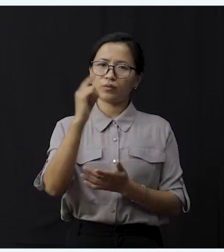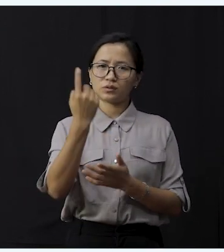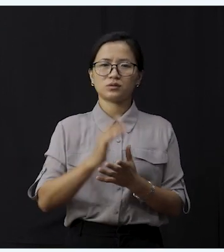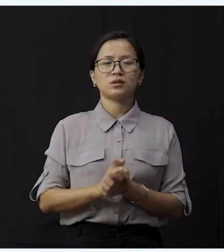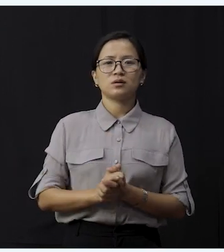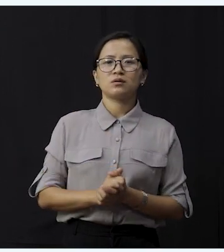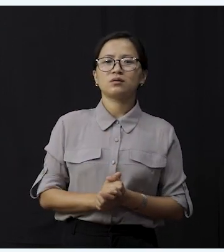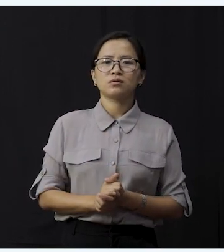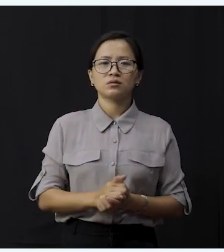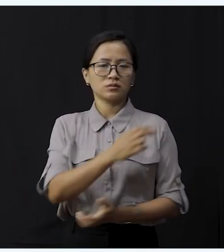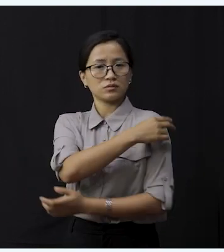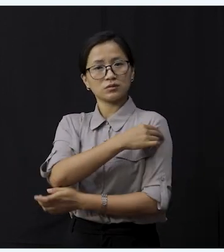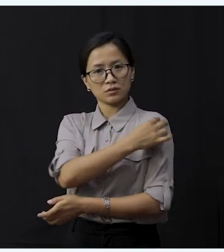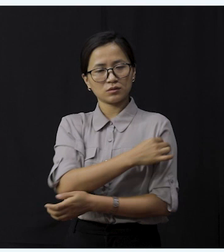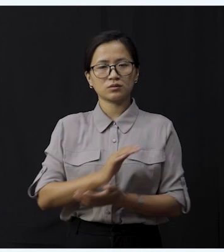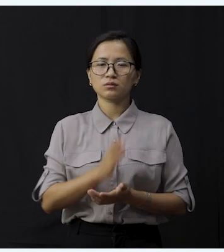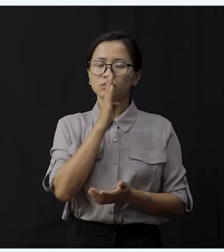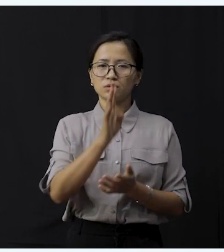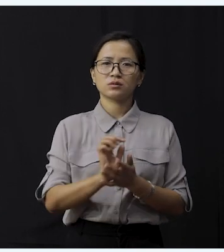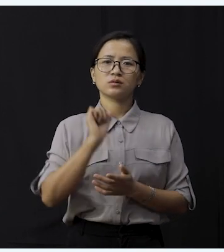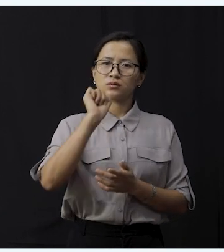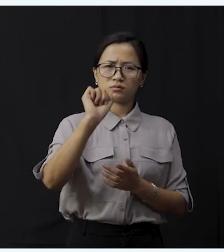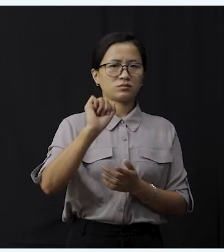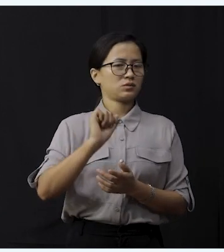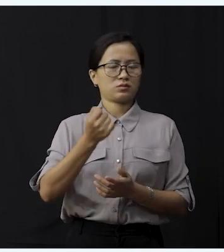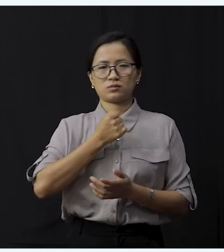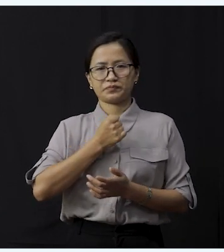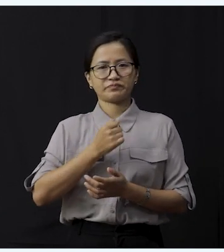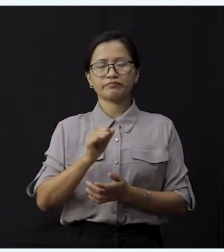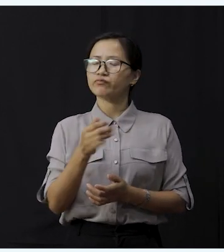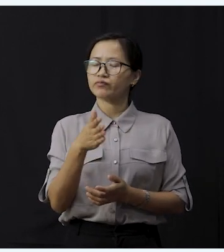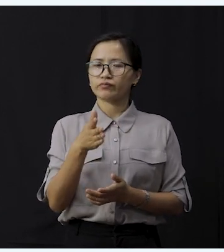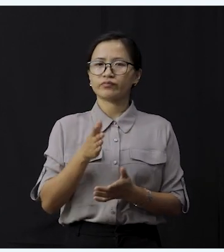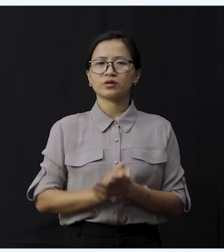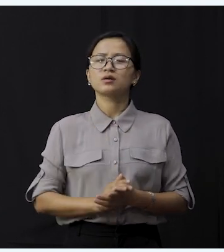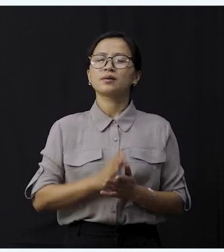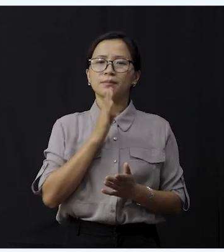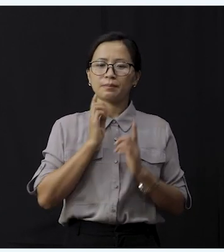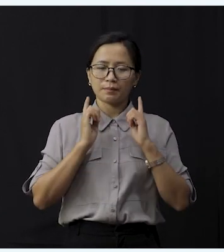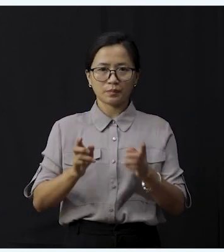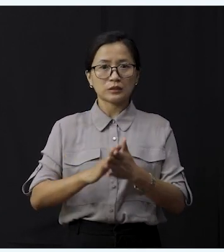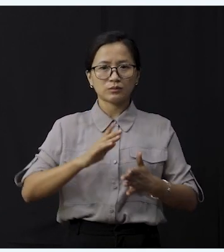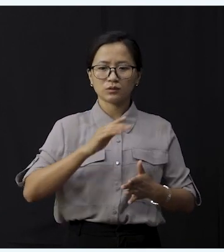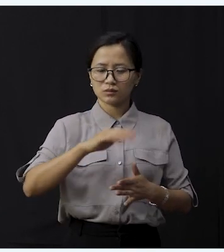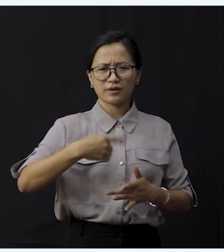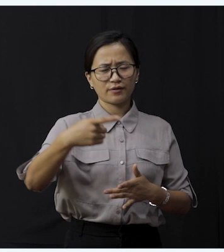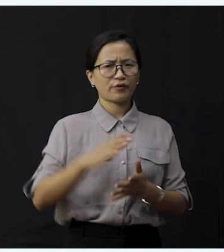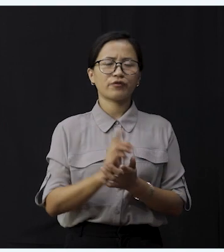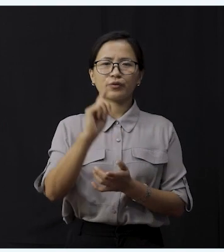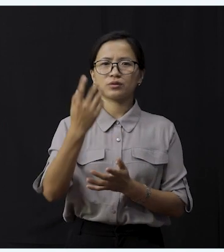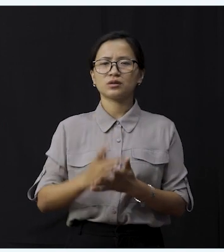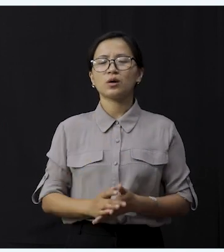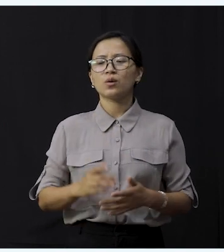no? The hospital does not belongs to you itself. Yes or no? It belongs to everyone because whenever